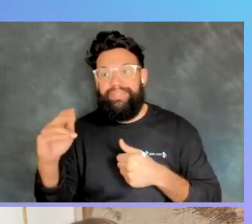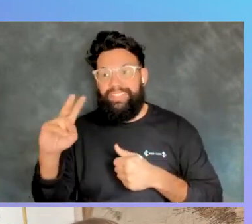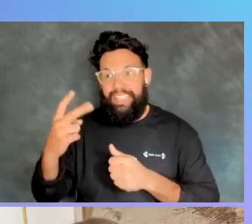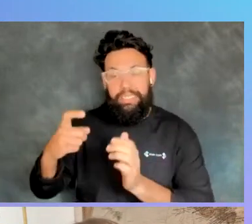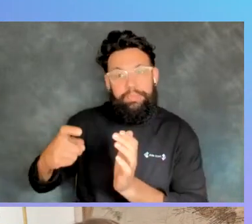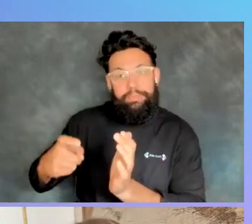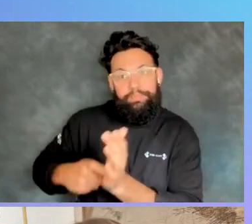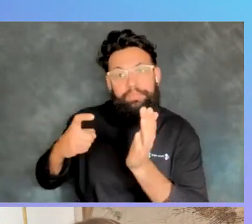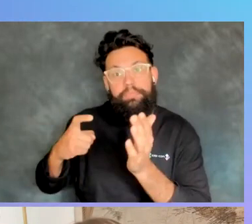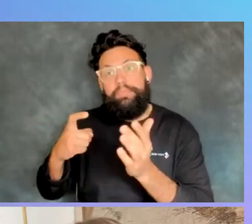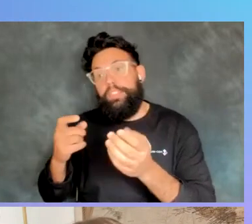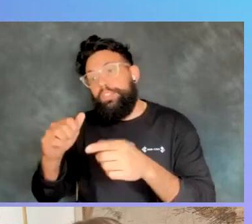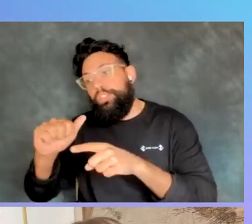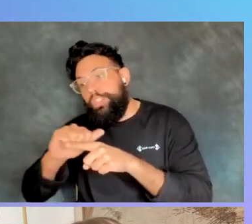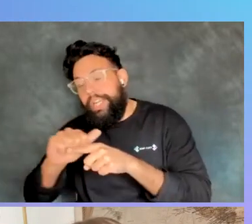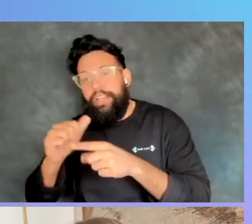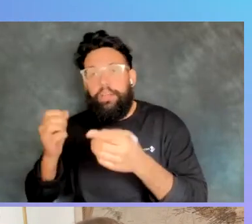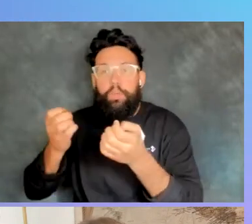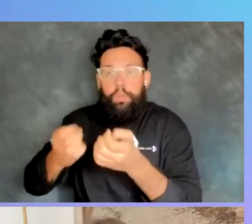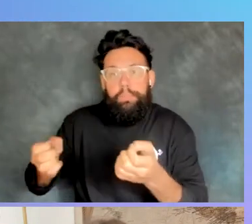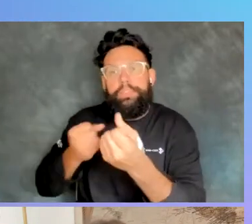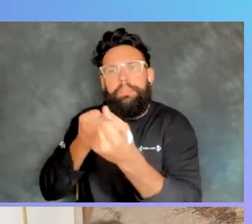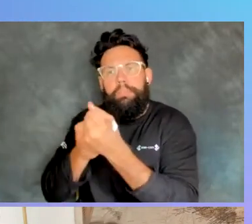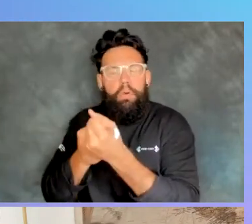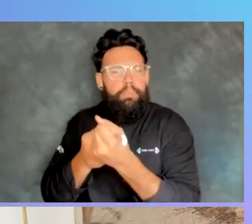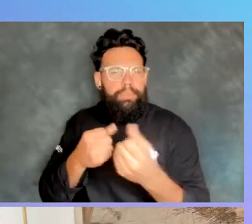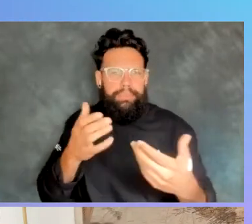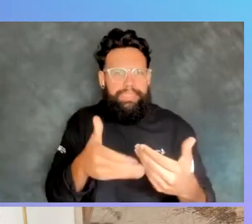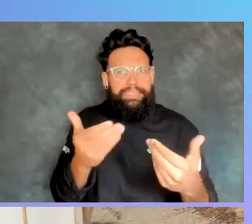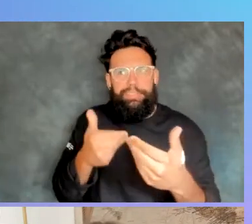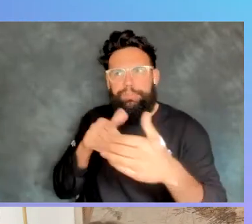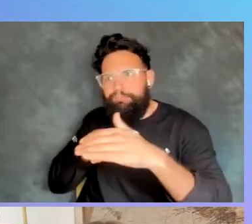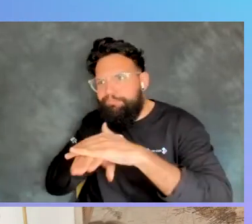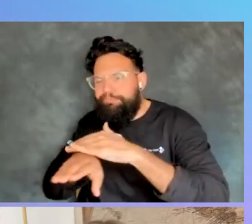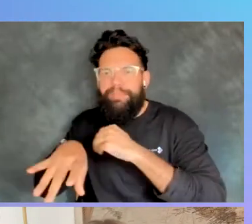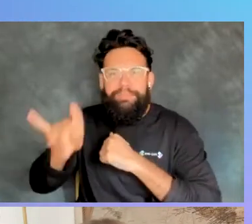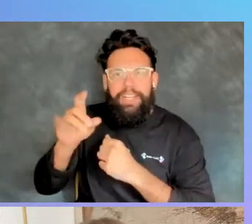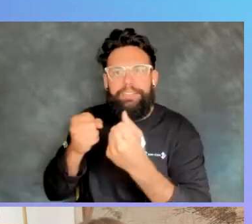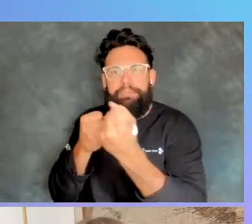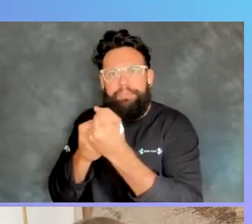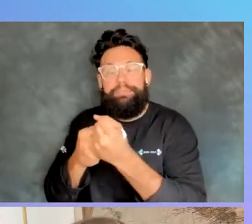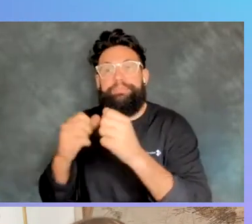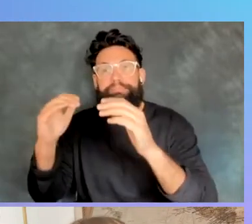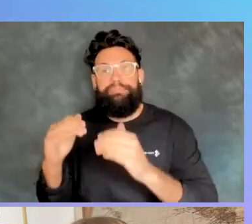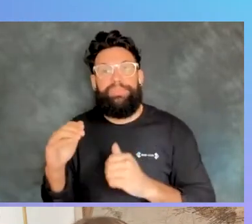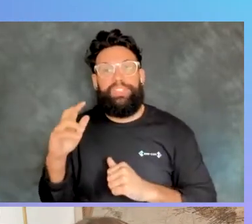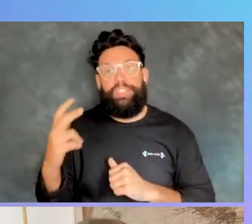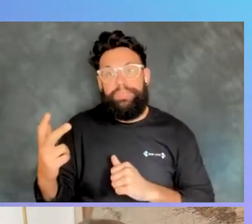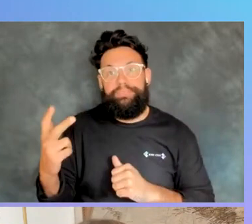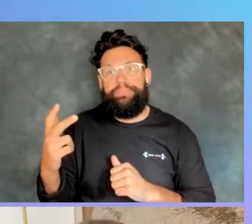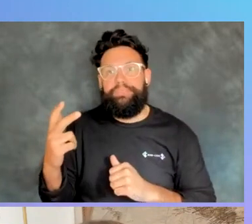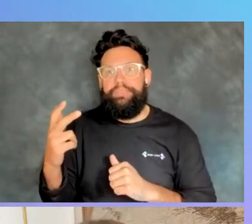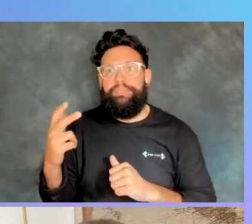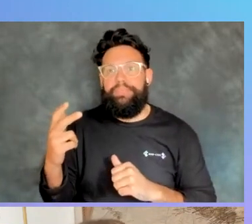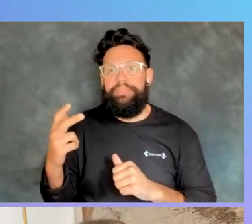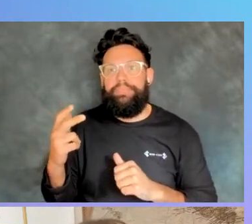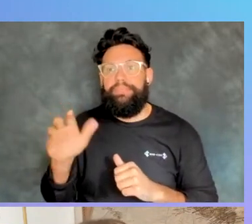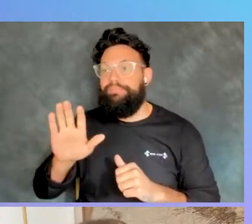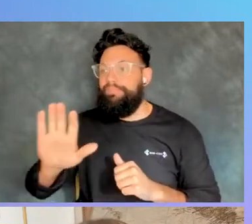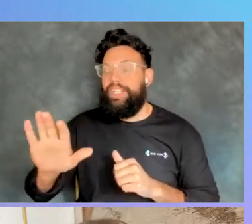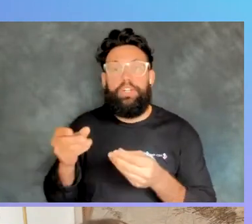and support needs to be easy to find. And then the third thing needs to happen is that the resolution, which is about 10